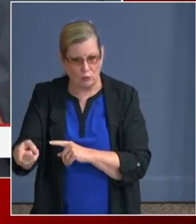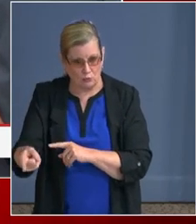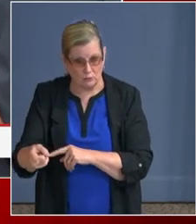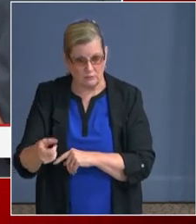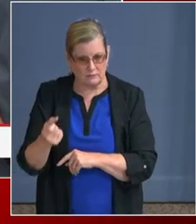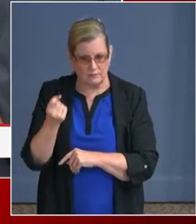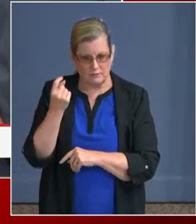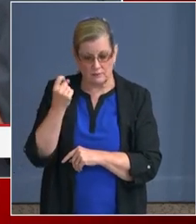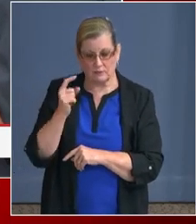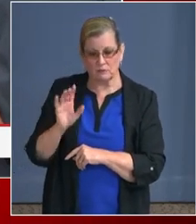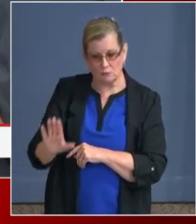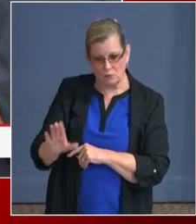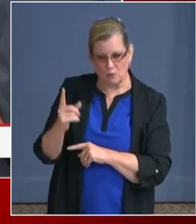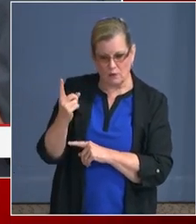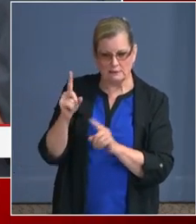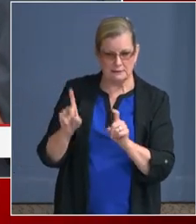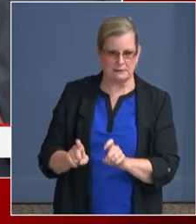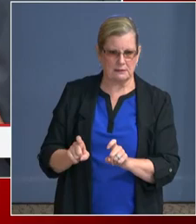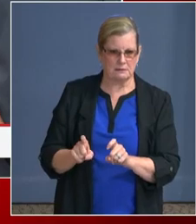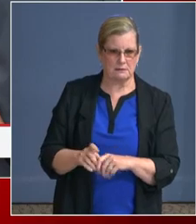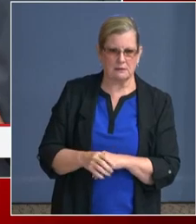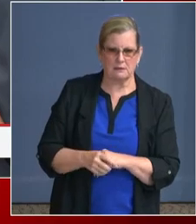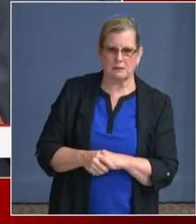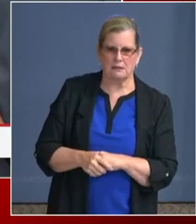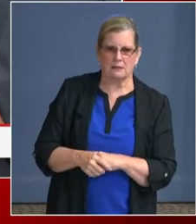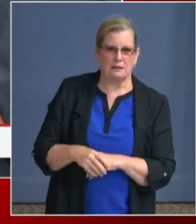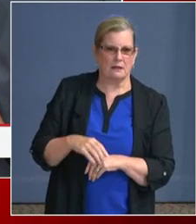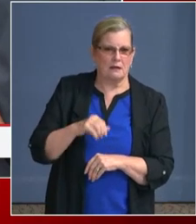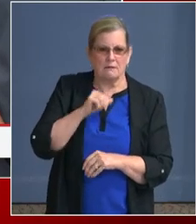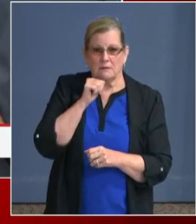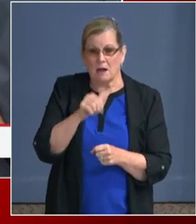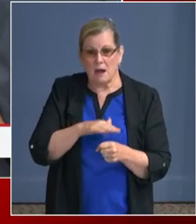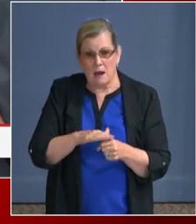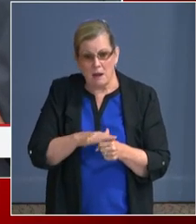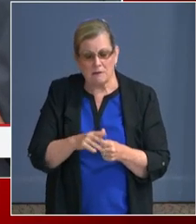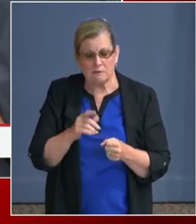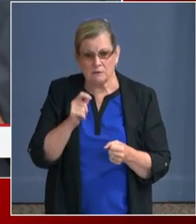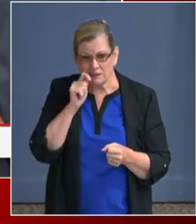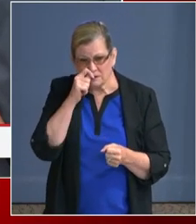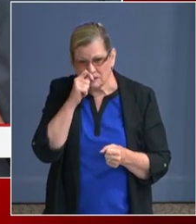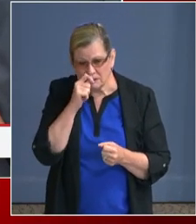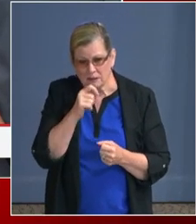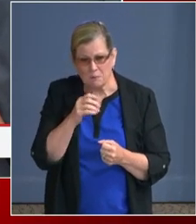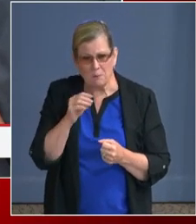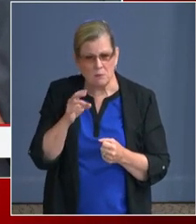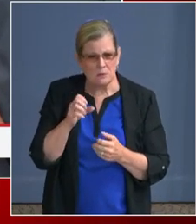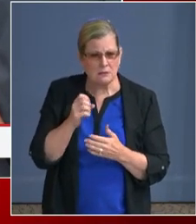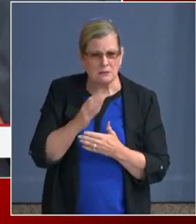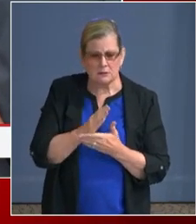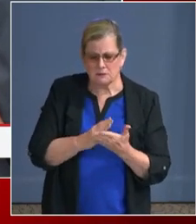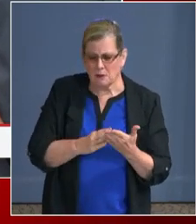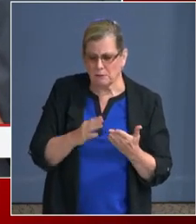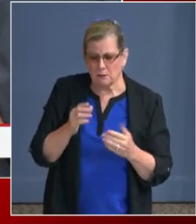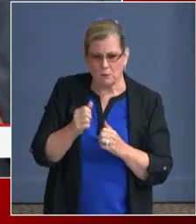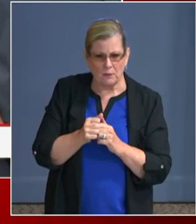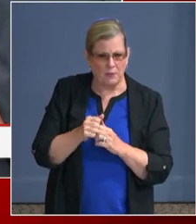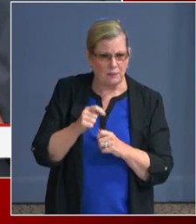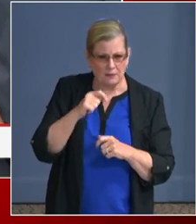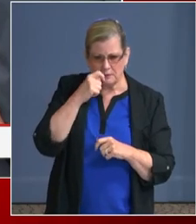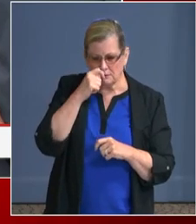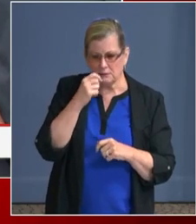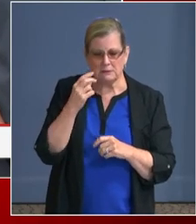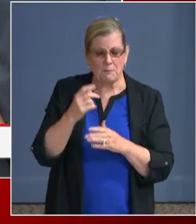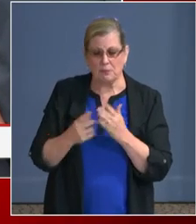knowledge, with their inconclusive, it could be they didn't get enough material on the swab, or something may have happened to the kit along the way, or something may just happen with the